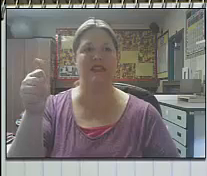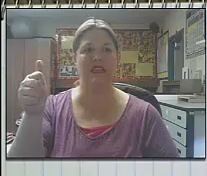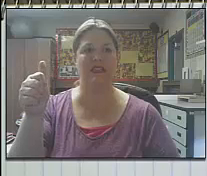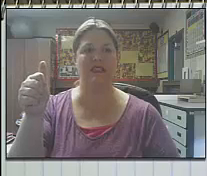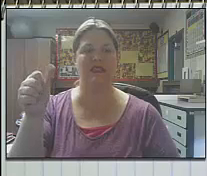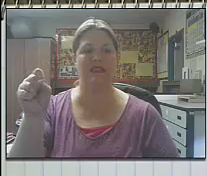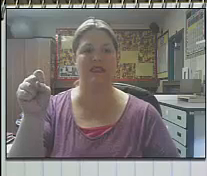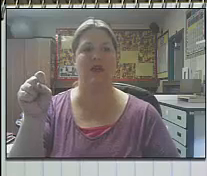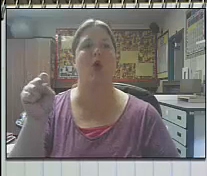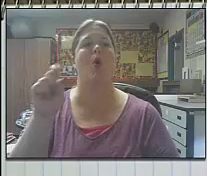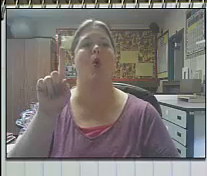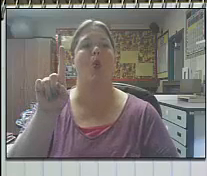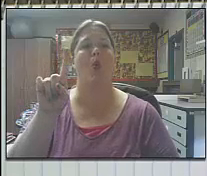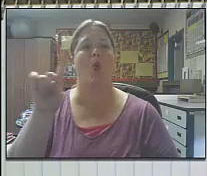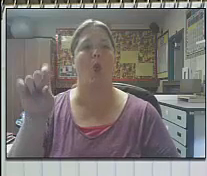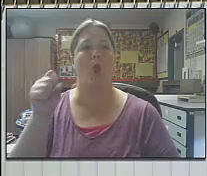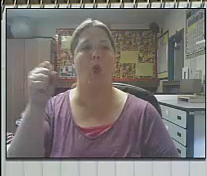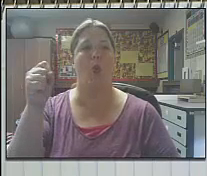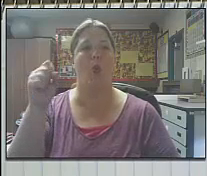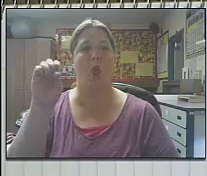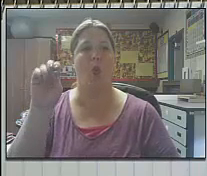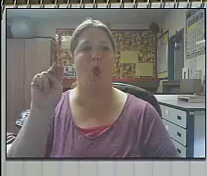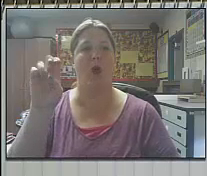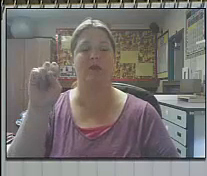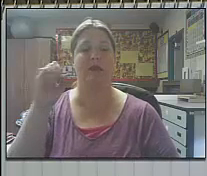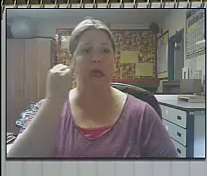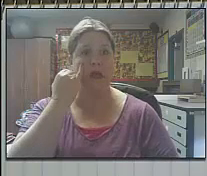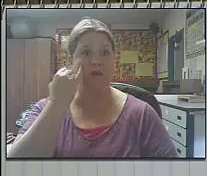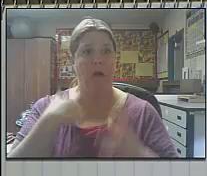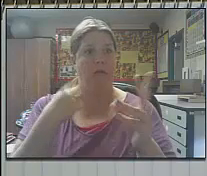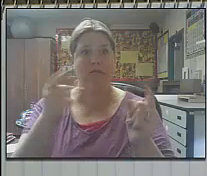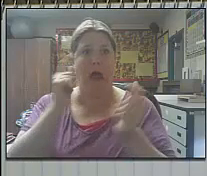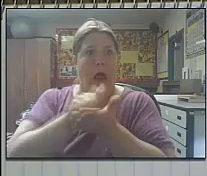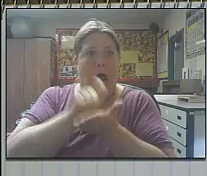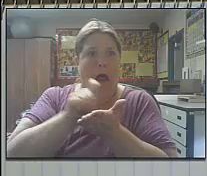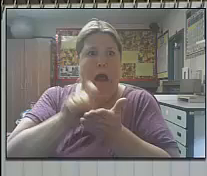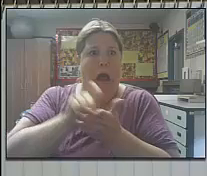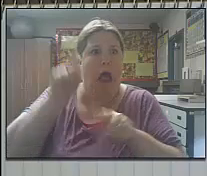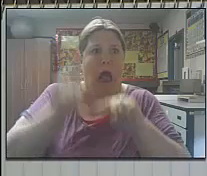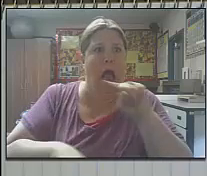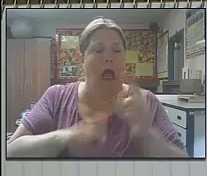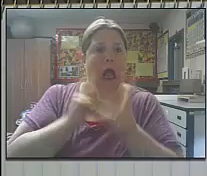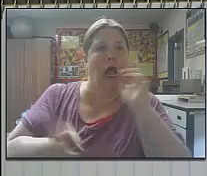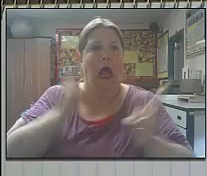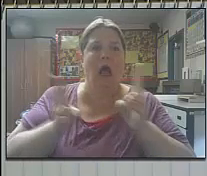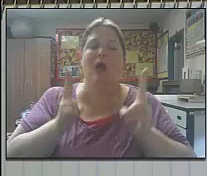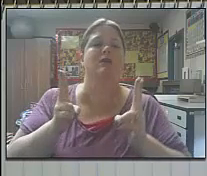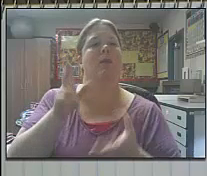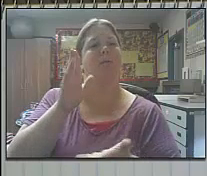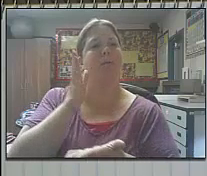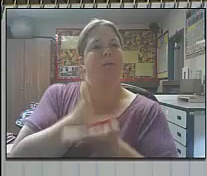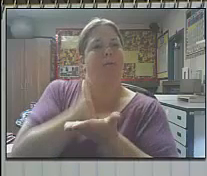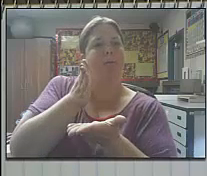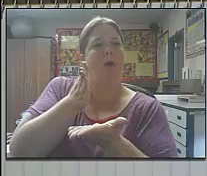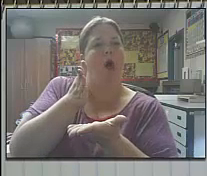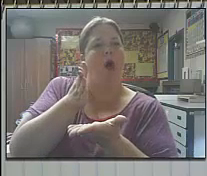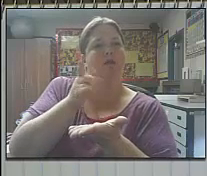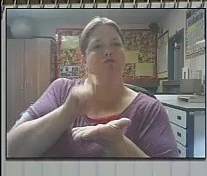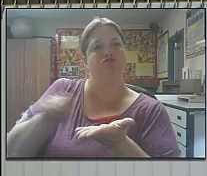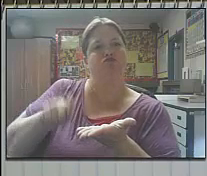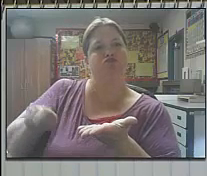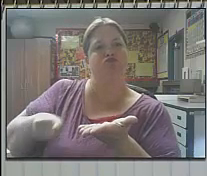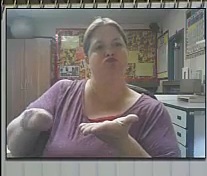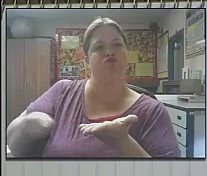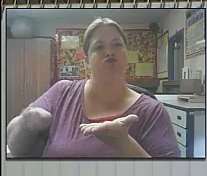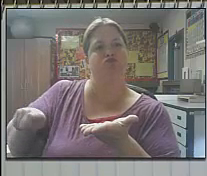Ones. If I'm going too fast, remember you can pause the video. You can do it now and get caught up, or you